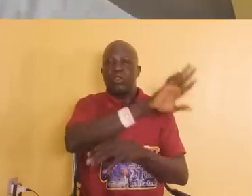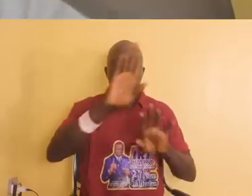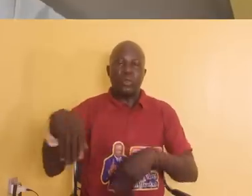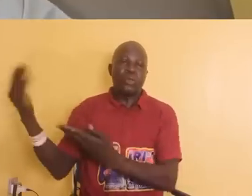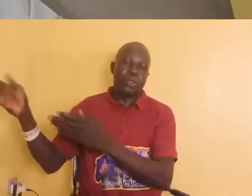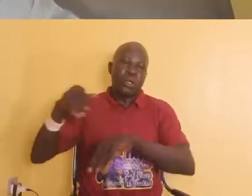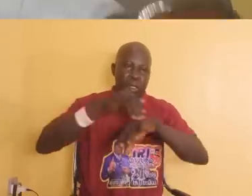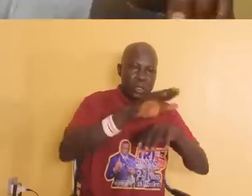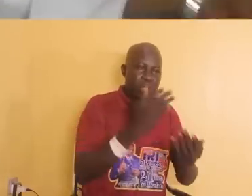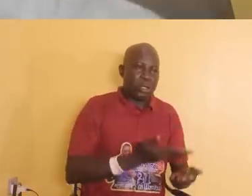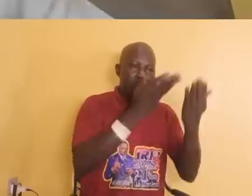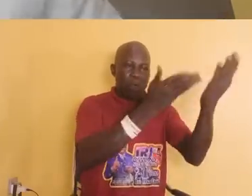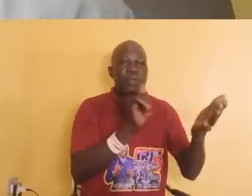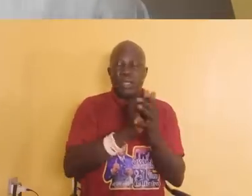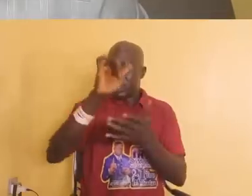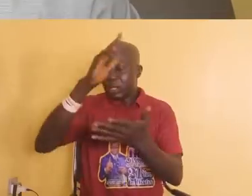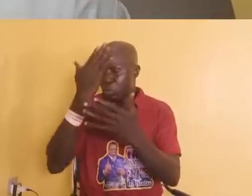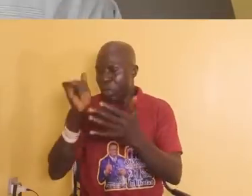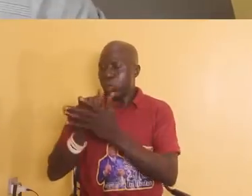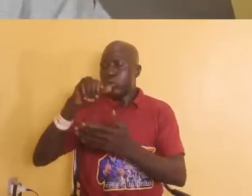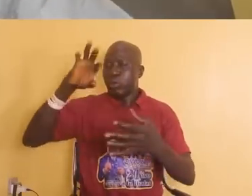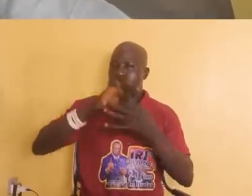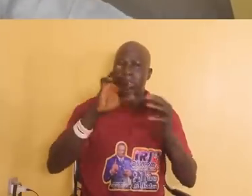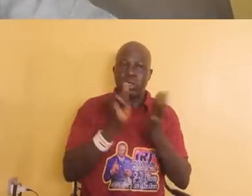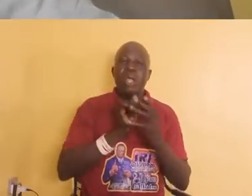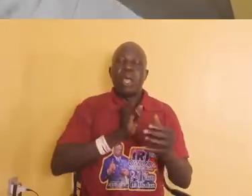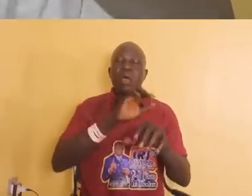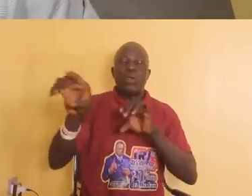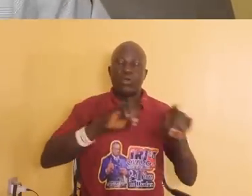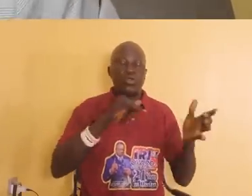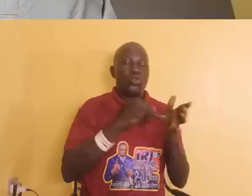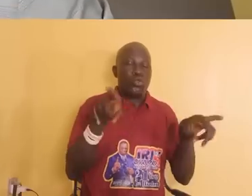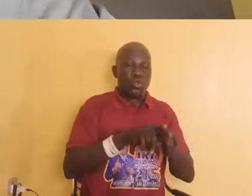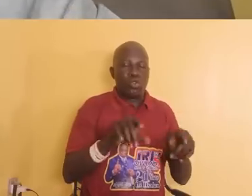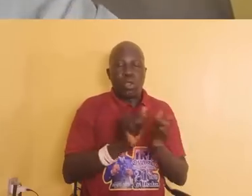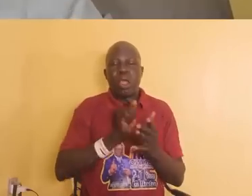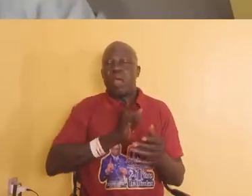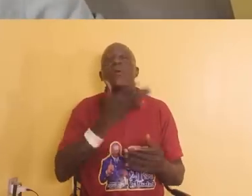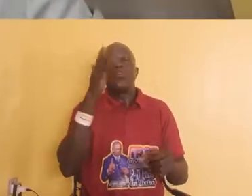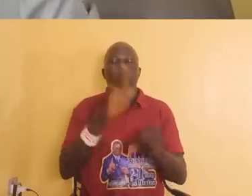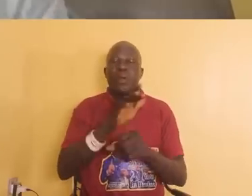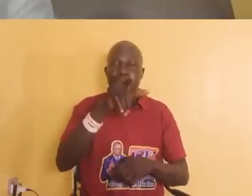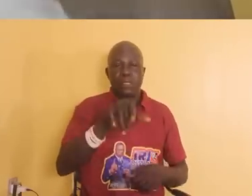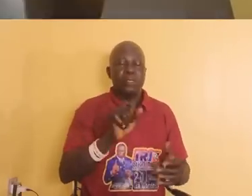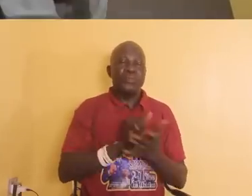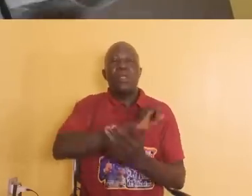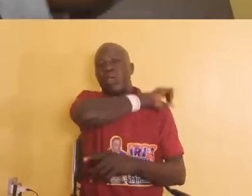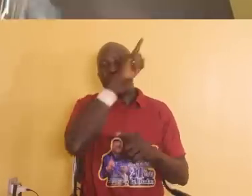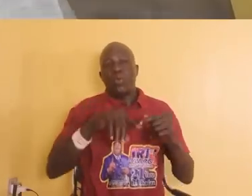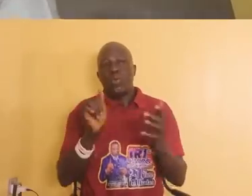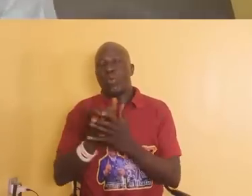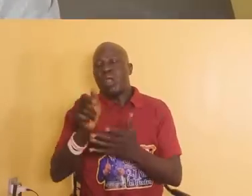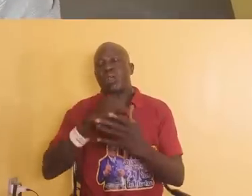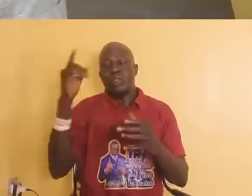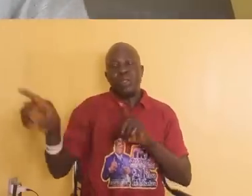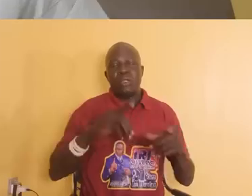some only cut off the connection. That is how we'll be connected. Oh no, that should be so. Oh no, surprising. Never told the